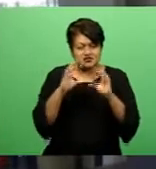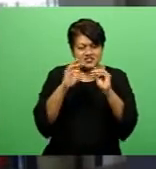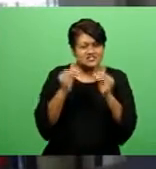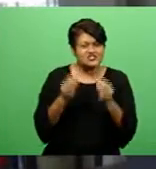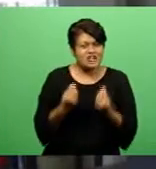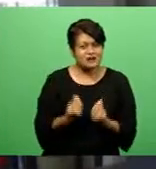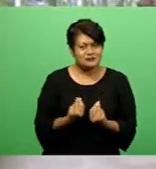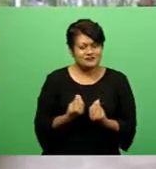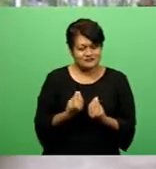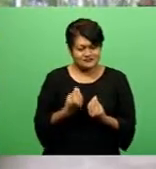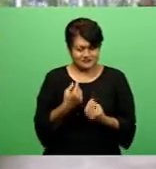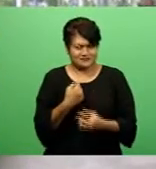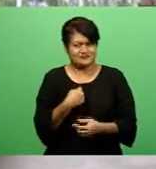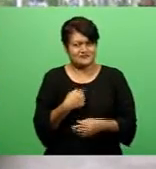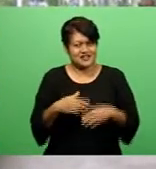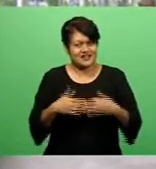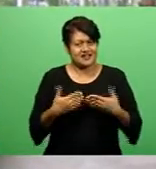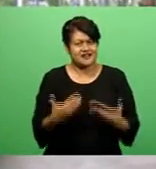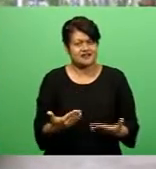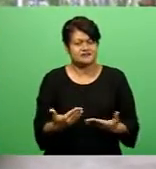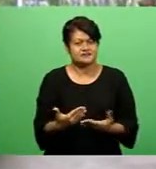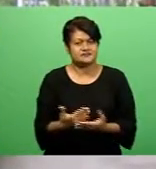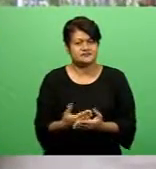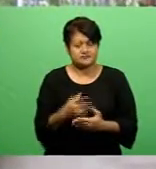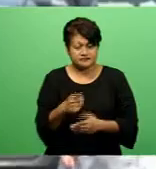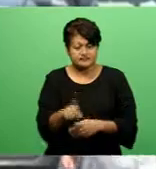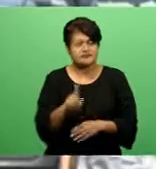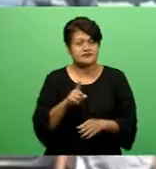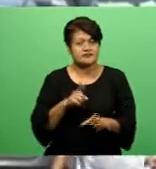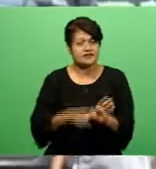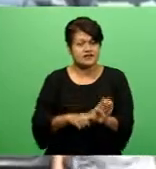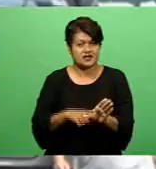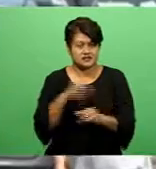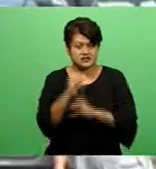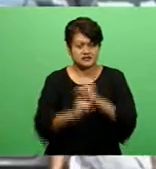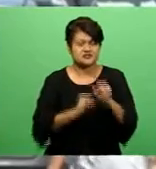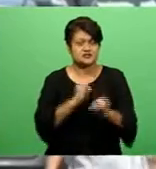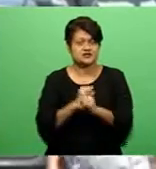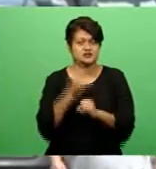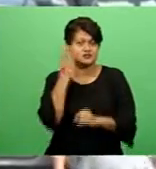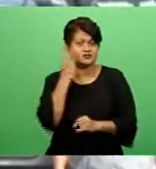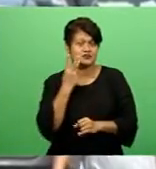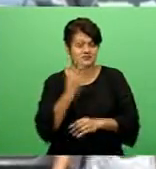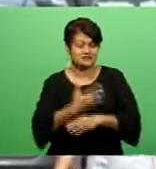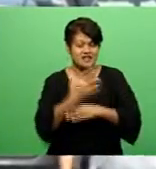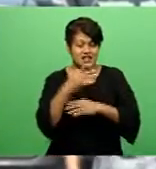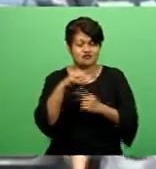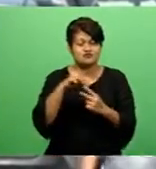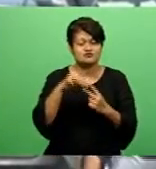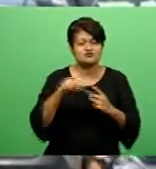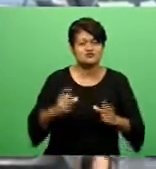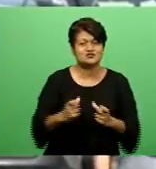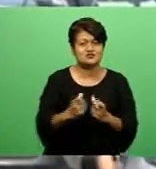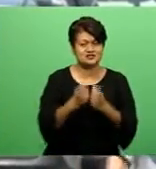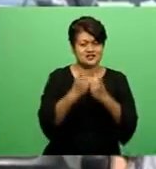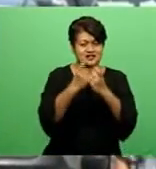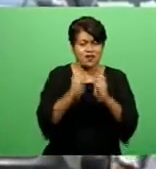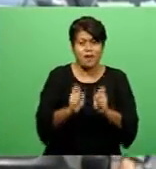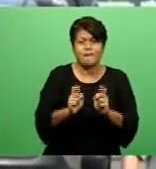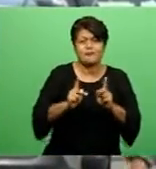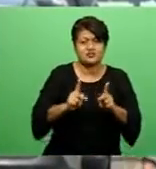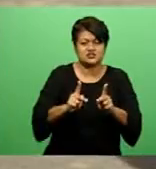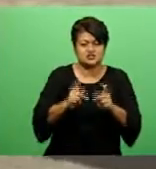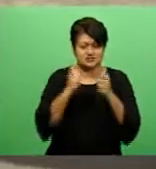I am. The theme for this year's International Women's Day is Choose to Challenge, and it offers an opportunity to reflect on